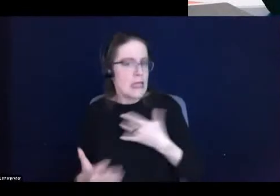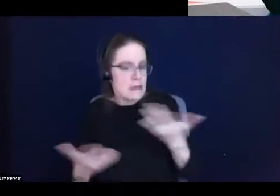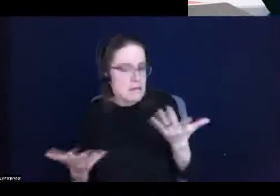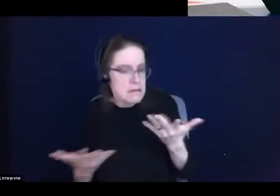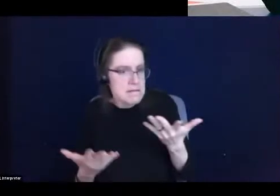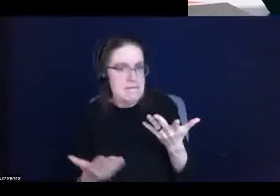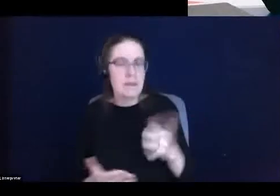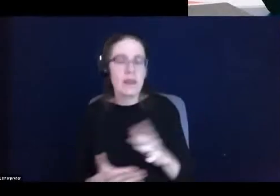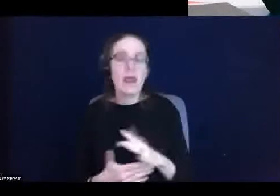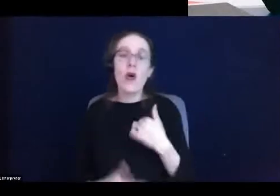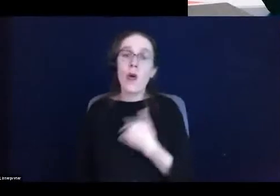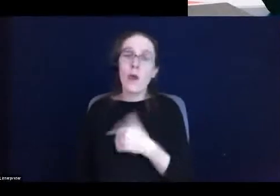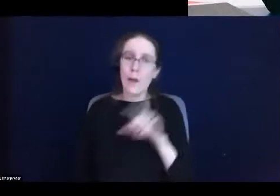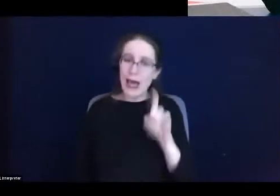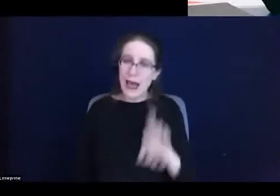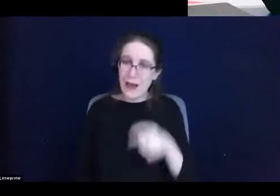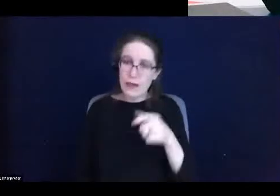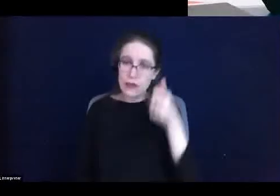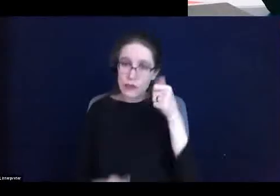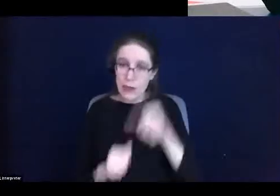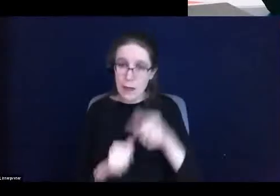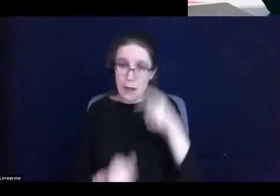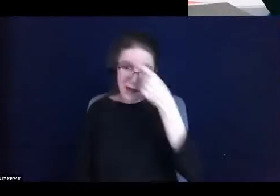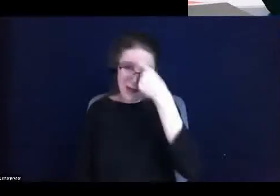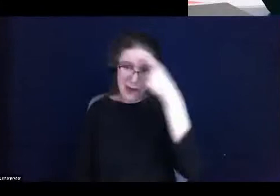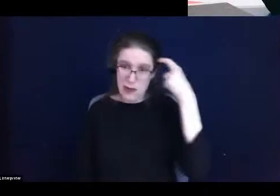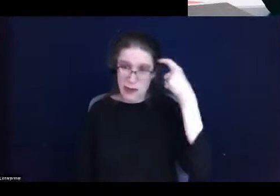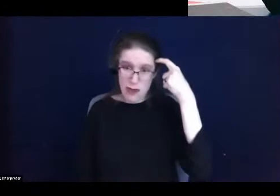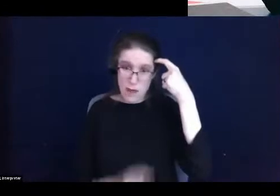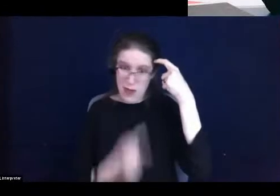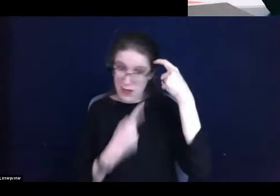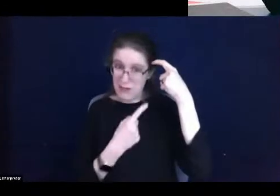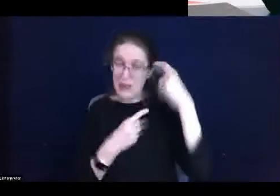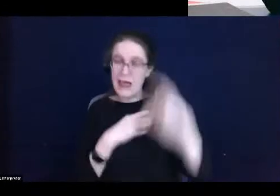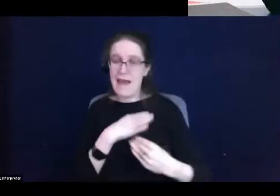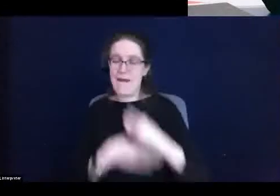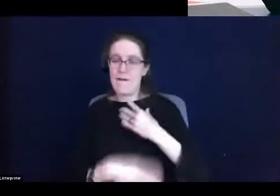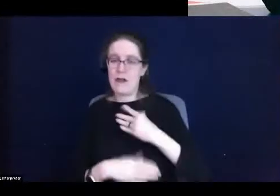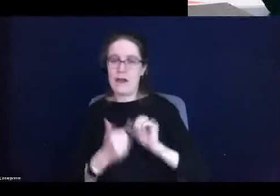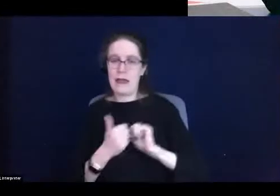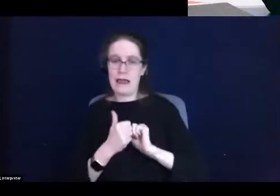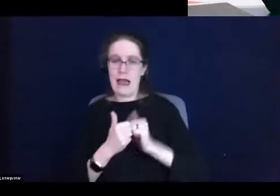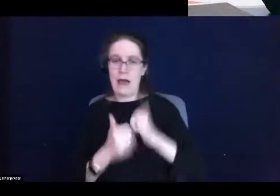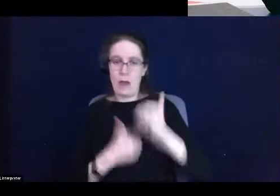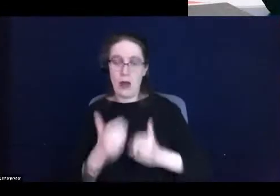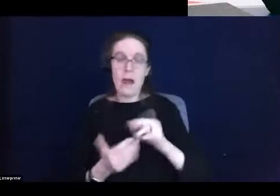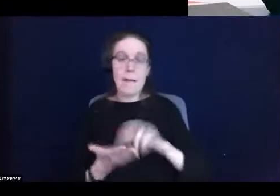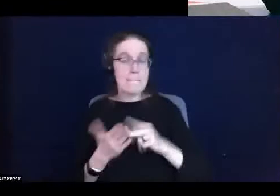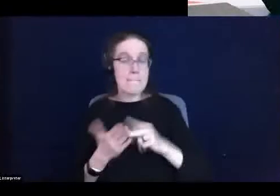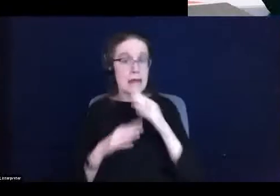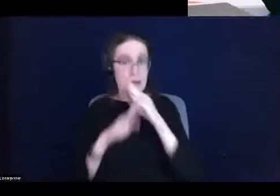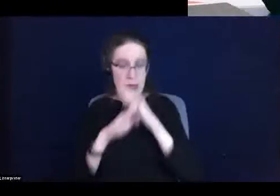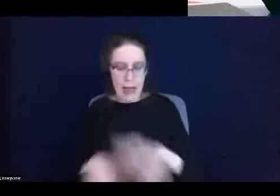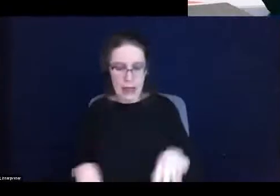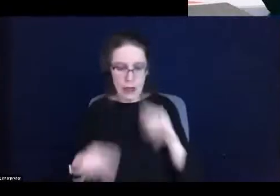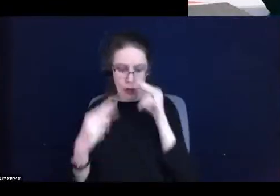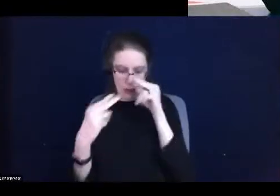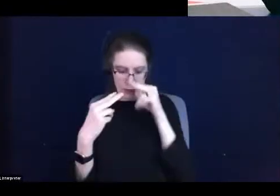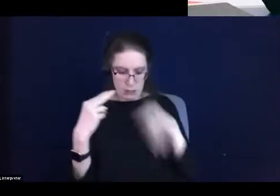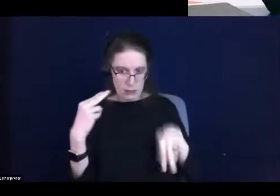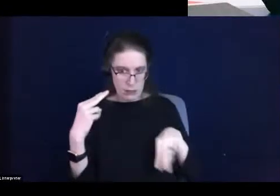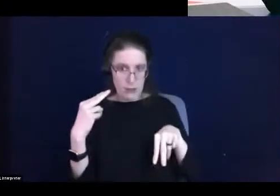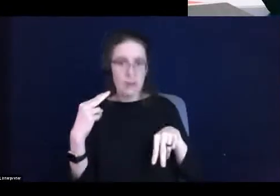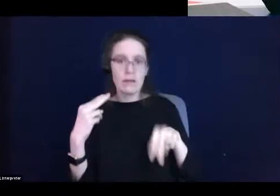also remember that trauma affects the way we process things too, so there may be silence or lack of eye contact. We need to become